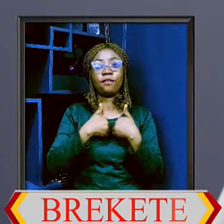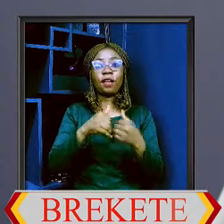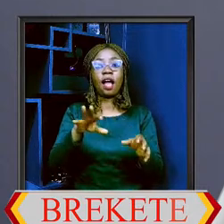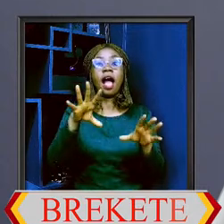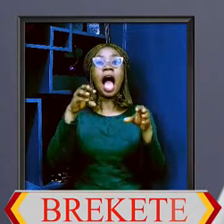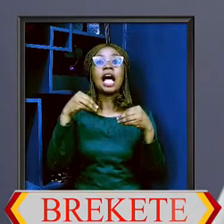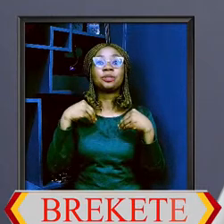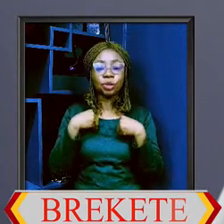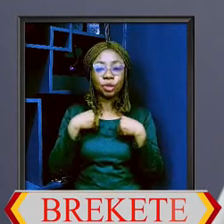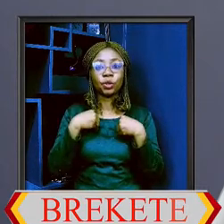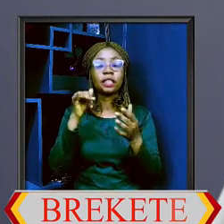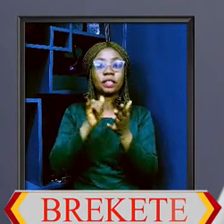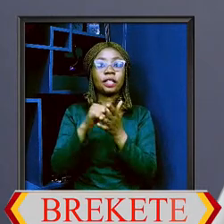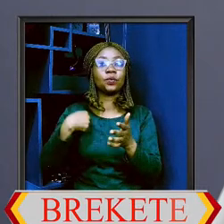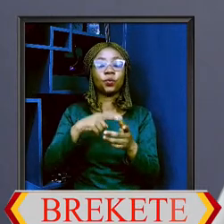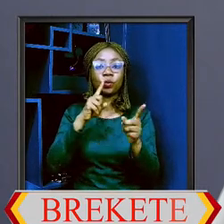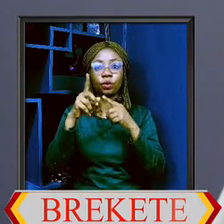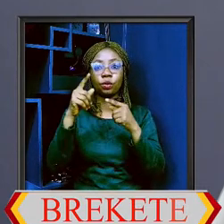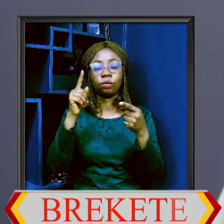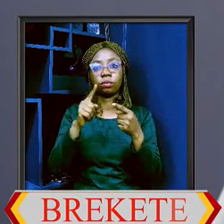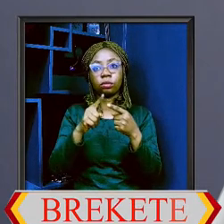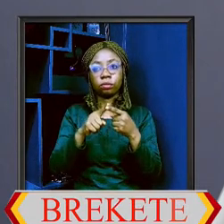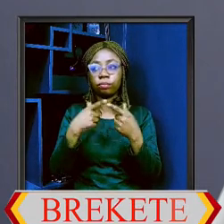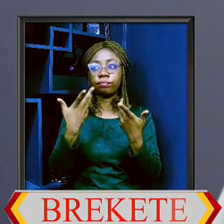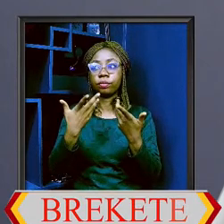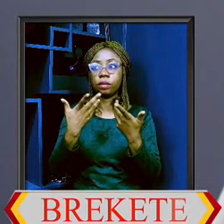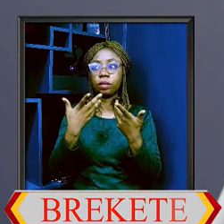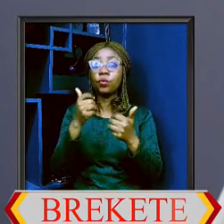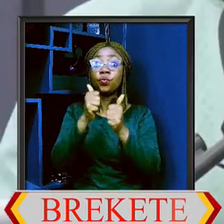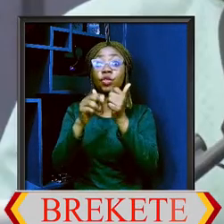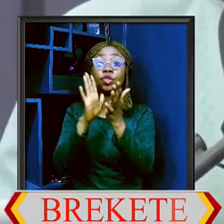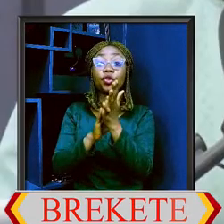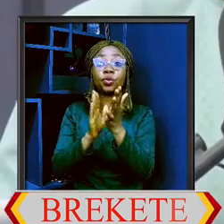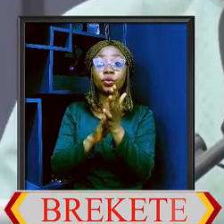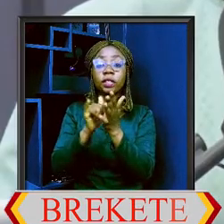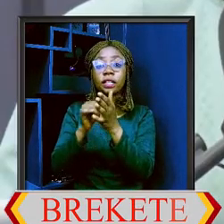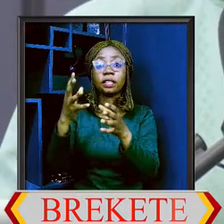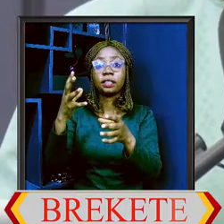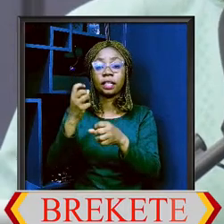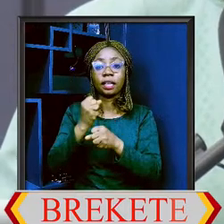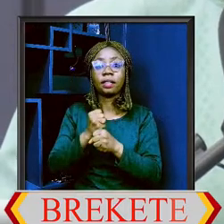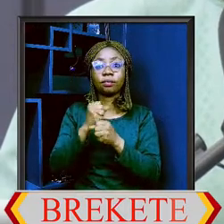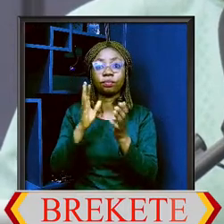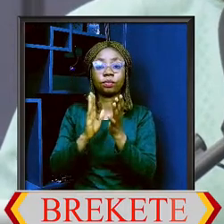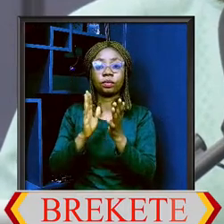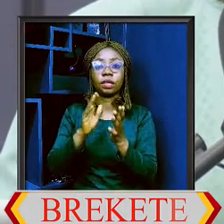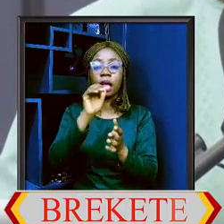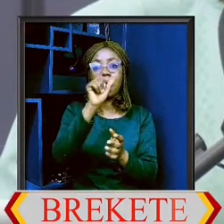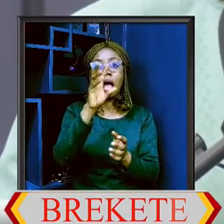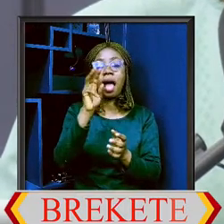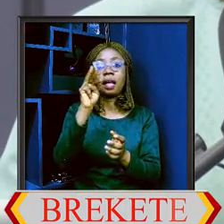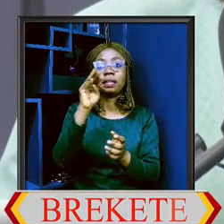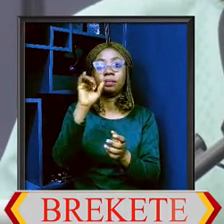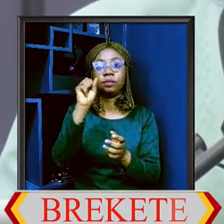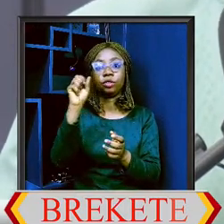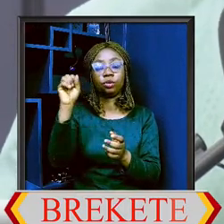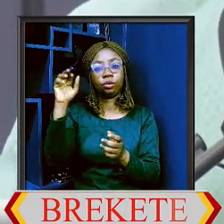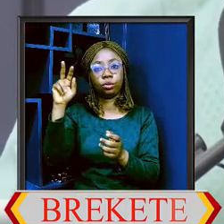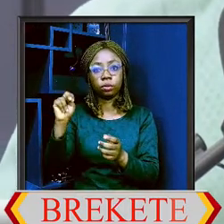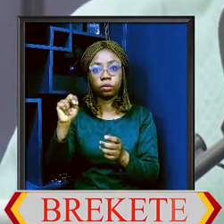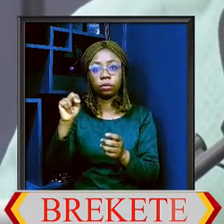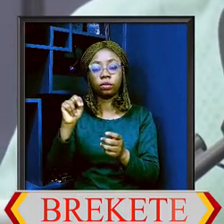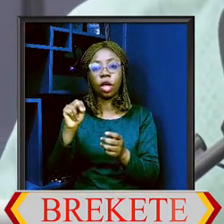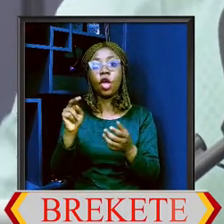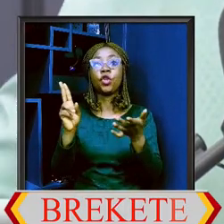go talk to thank God which school you talk say he get admission where he he he miss so un